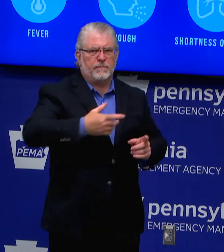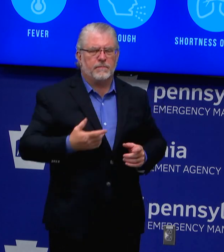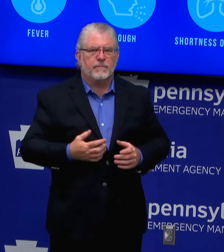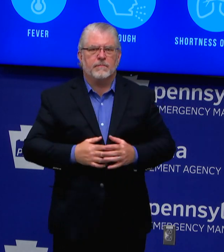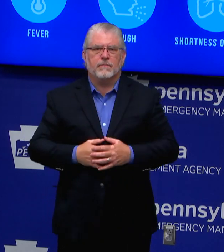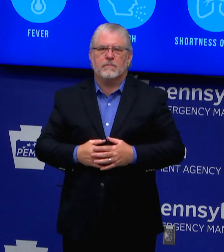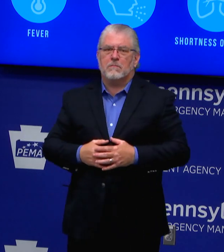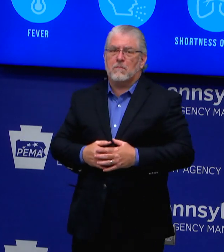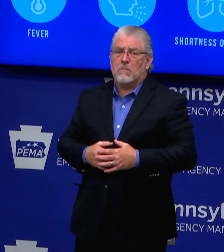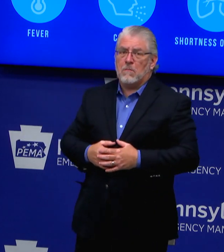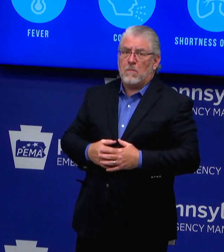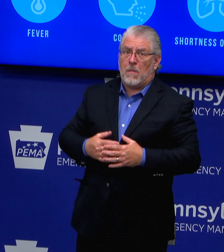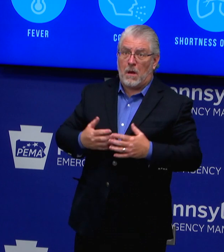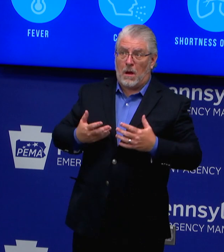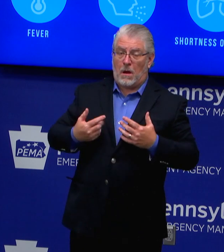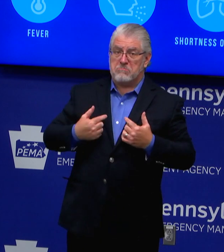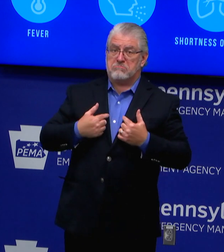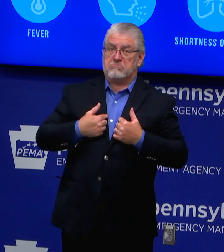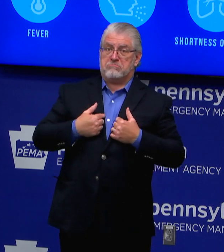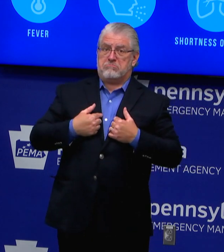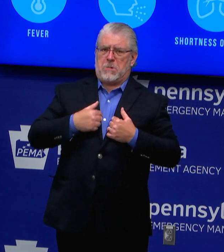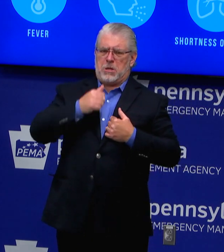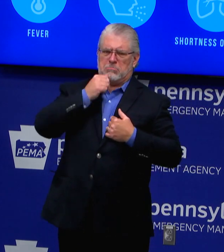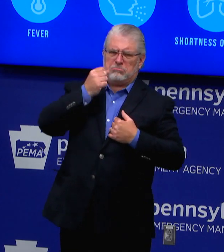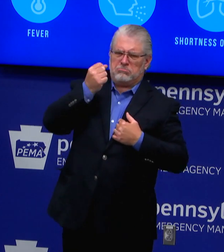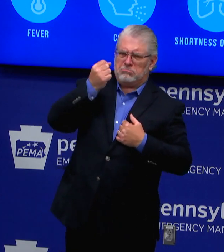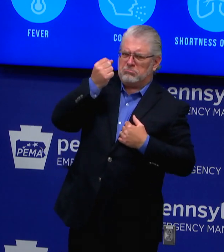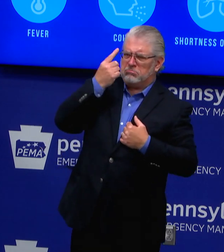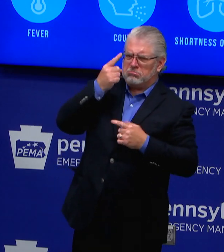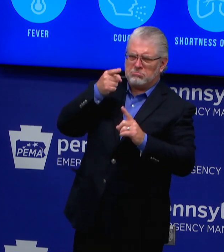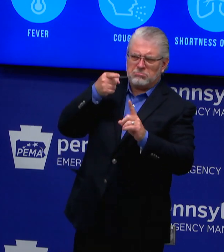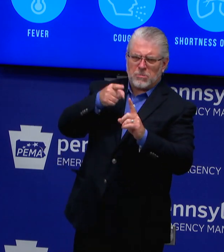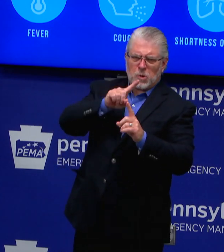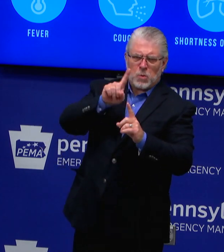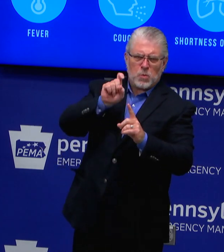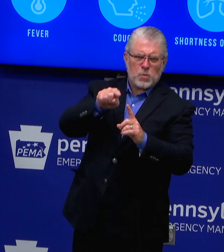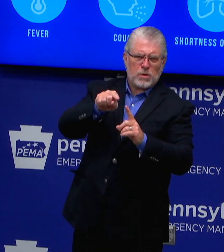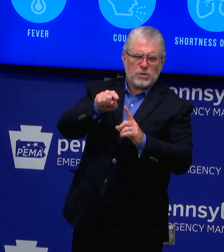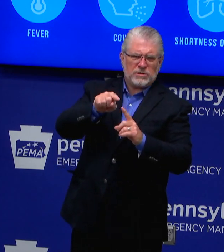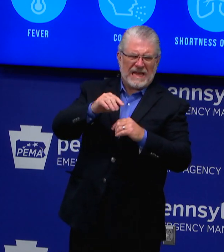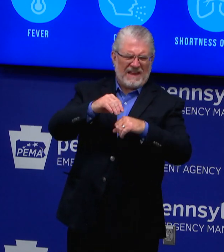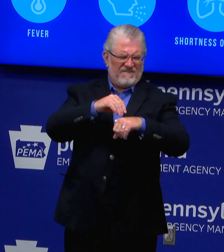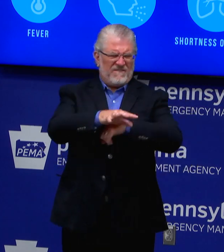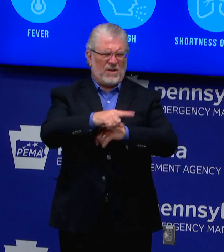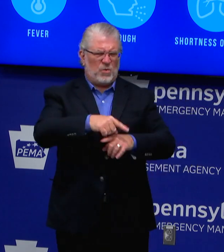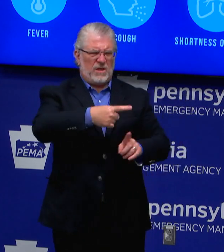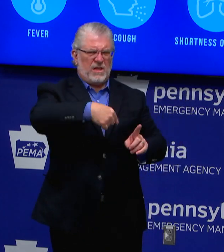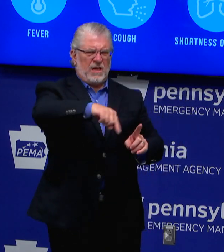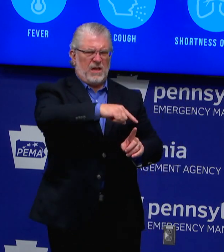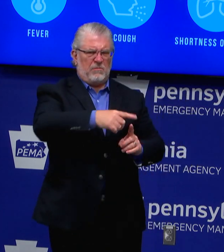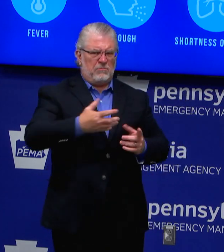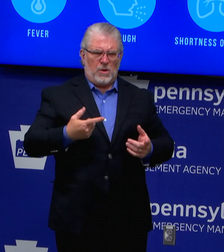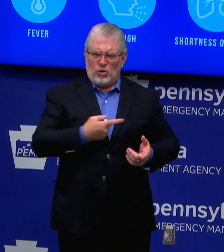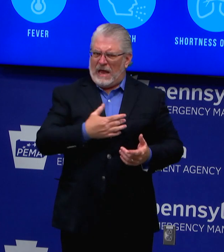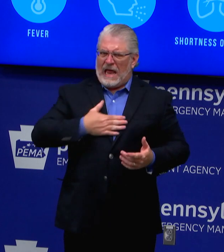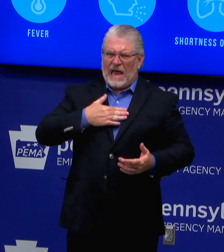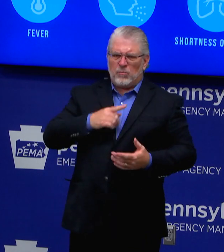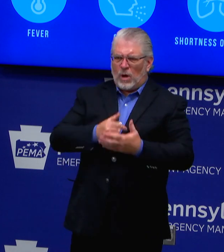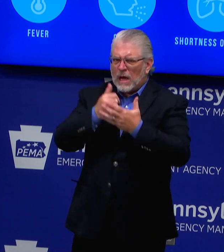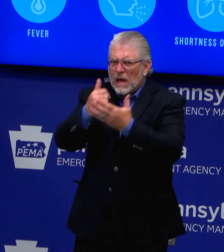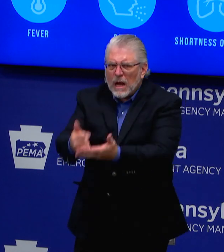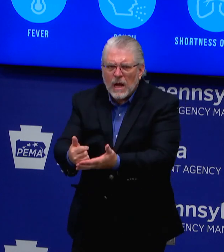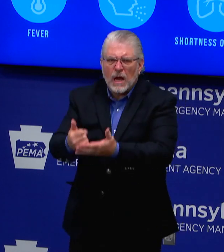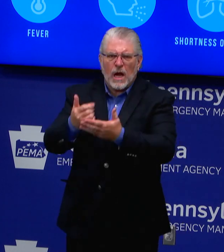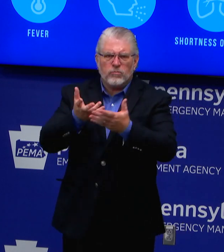In terms, I guess I don't quite understand the question, affected in terms of, I know they're very proud and happy to be there and be serving the